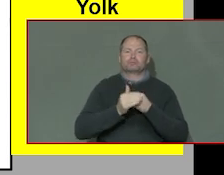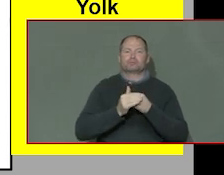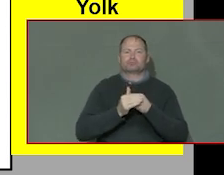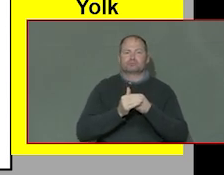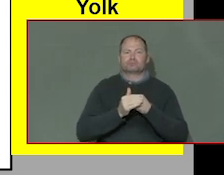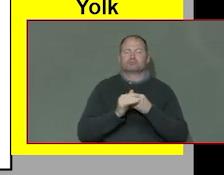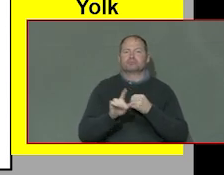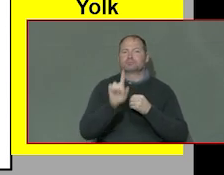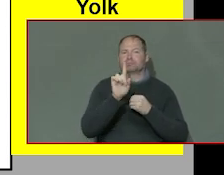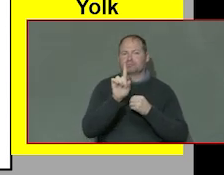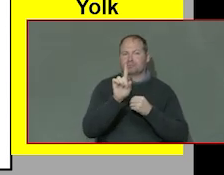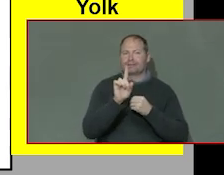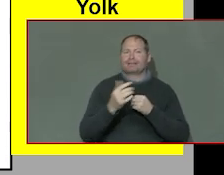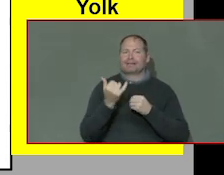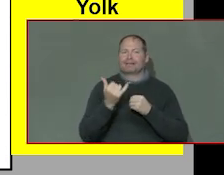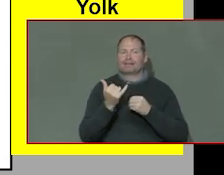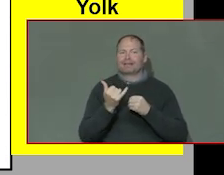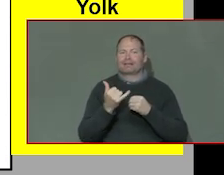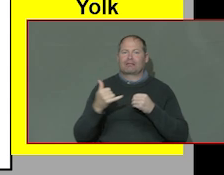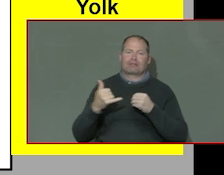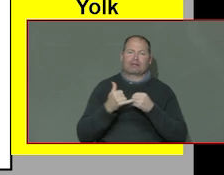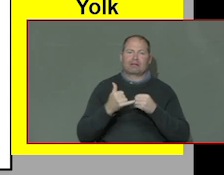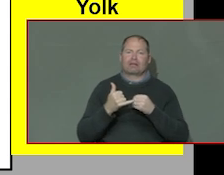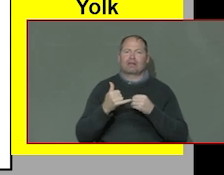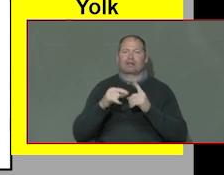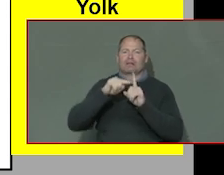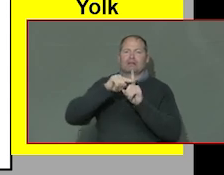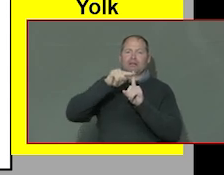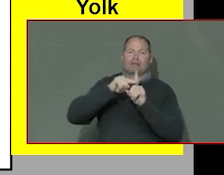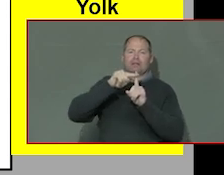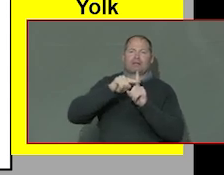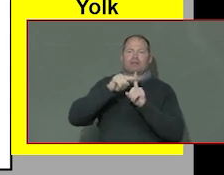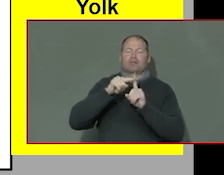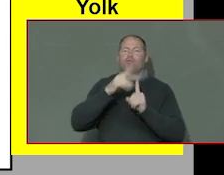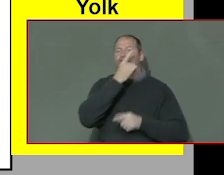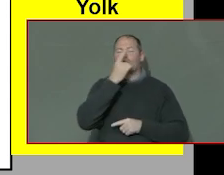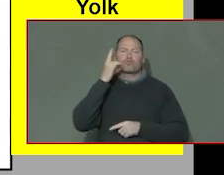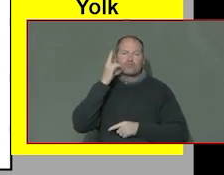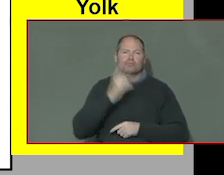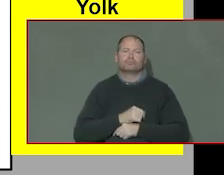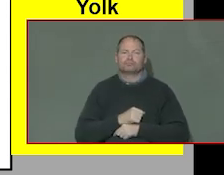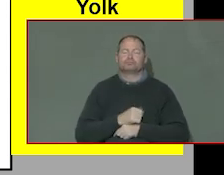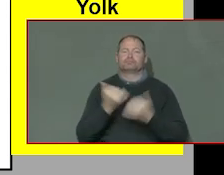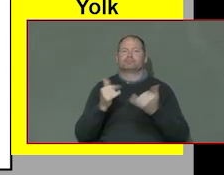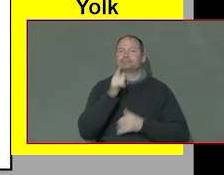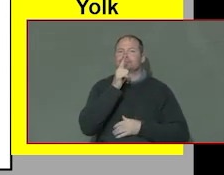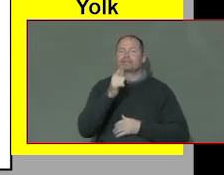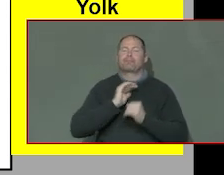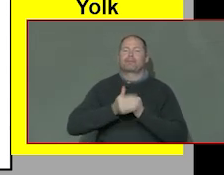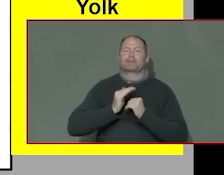always for mechanical damage, temperature, and dehydration. So you cannot just tell me it's for